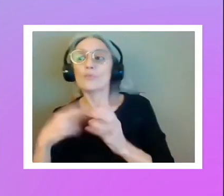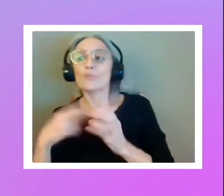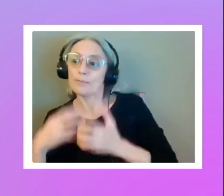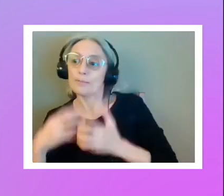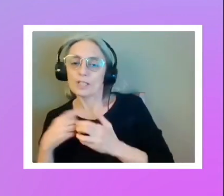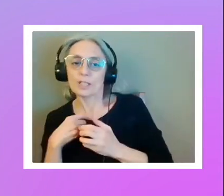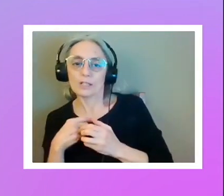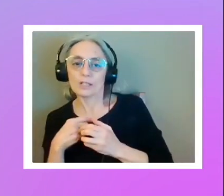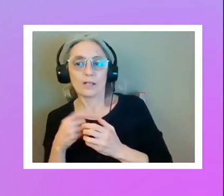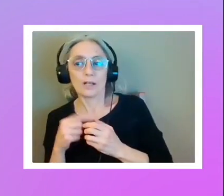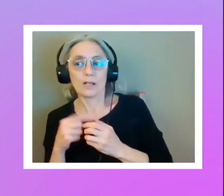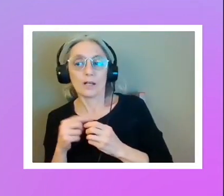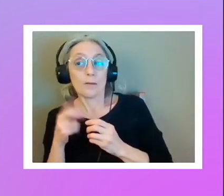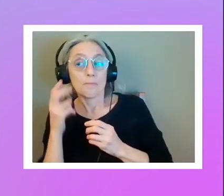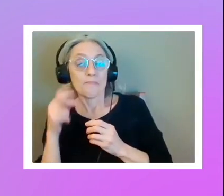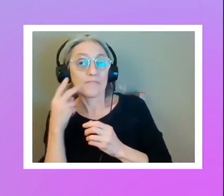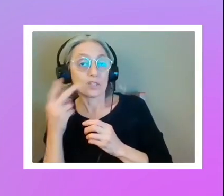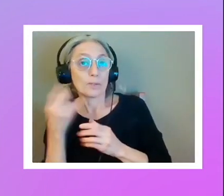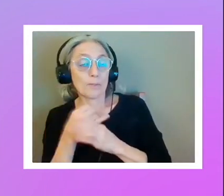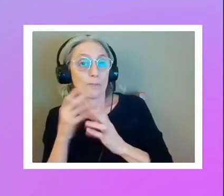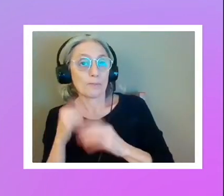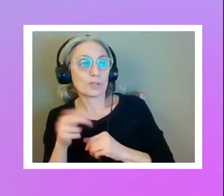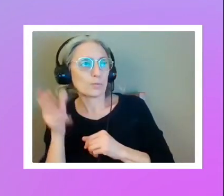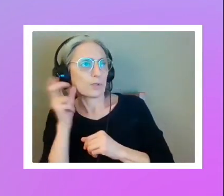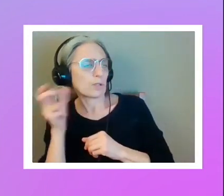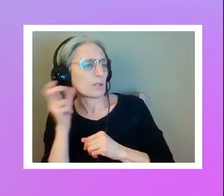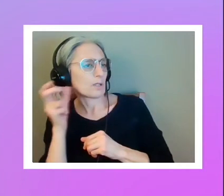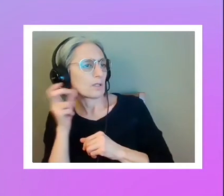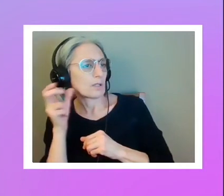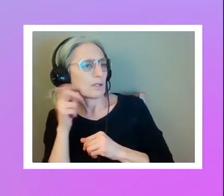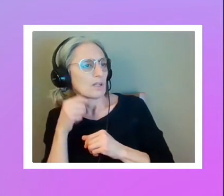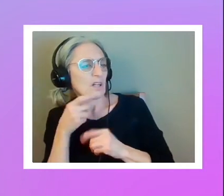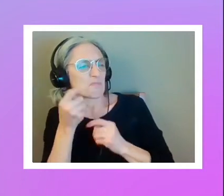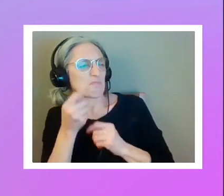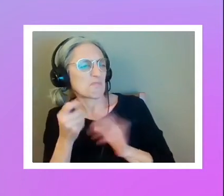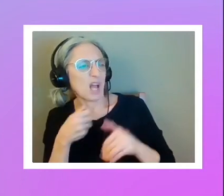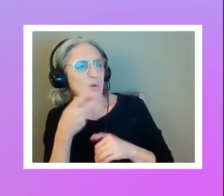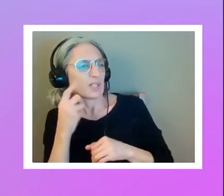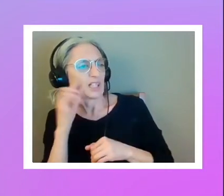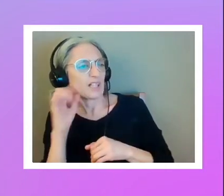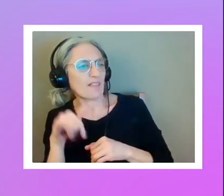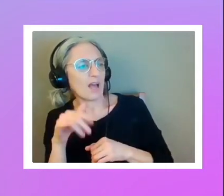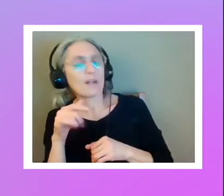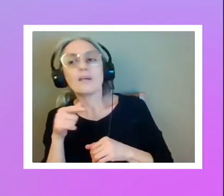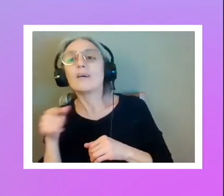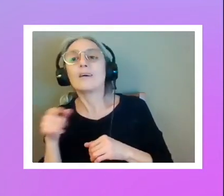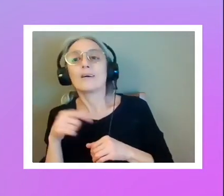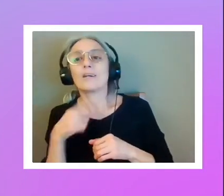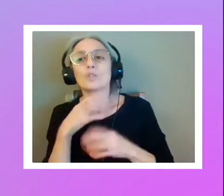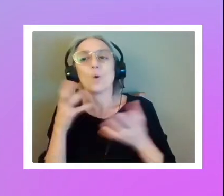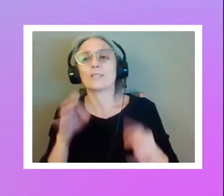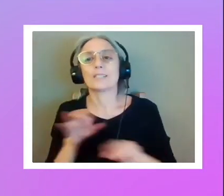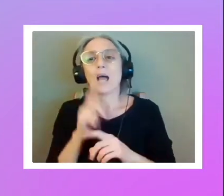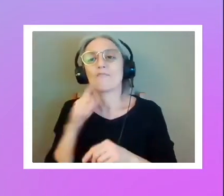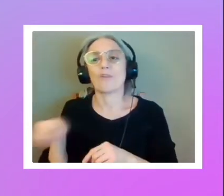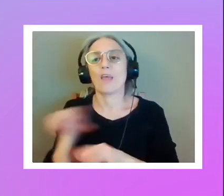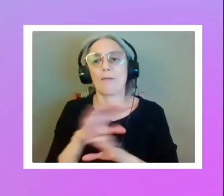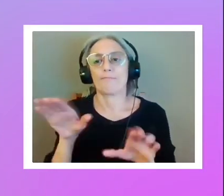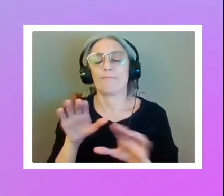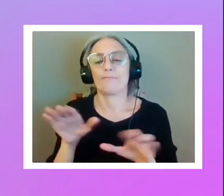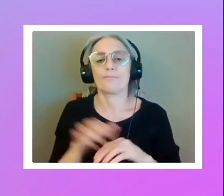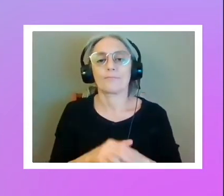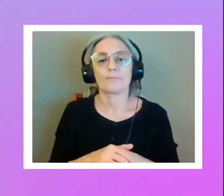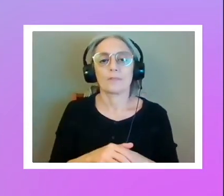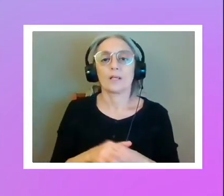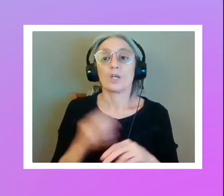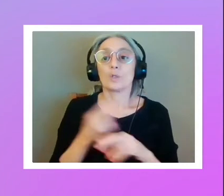what they want to not see. Let's not determine it for them. Use semantic HTML tags throughout